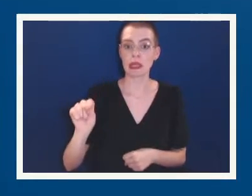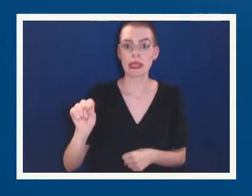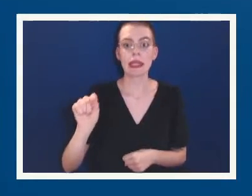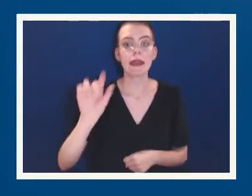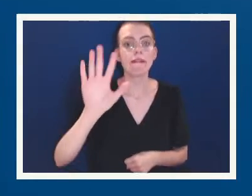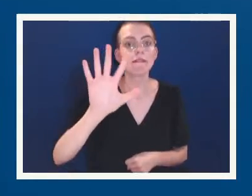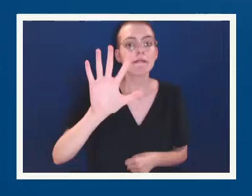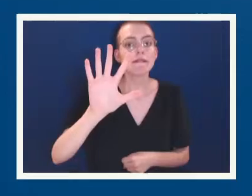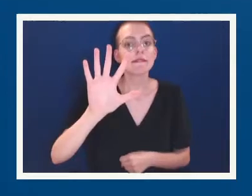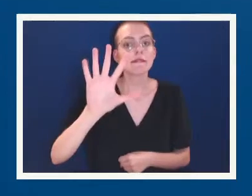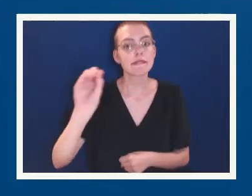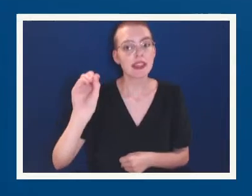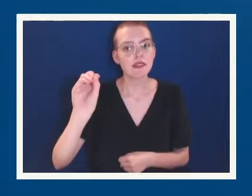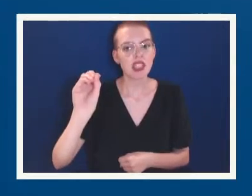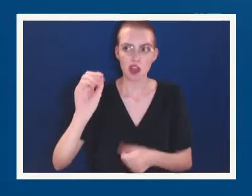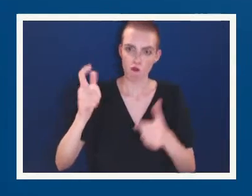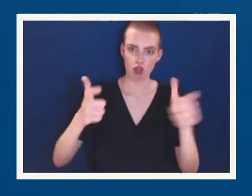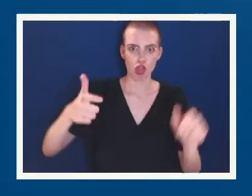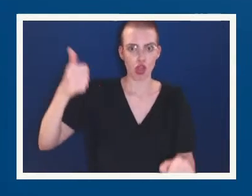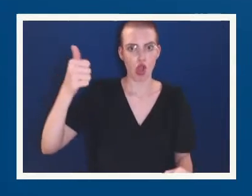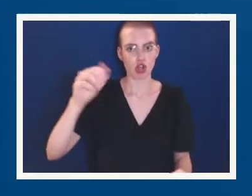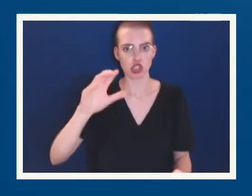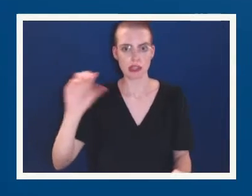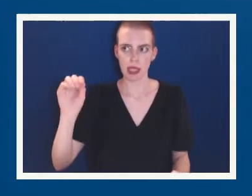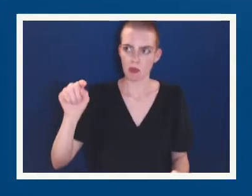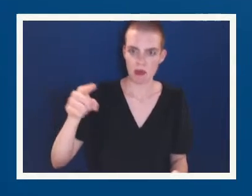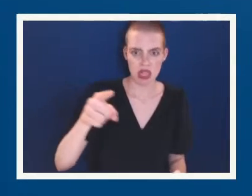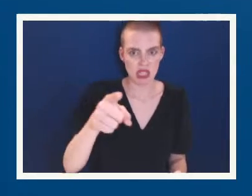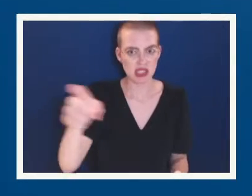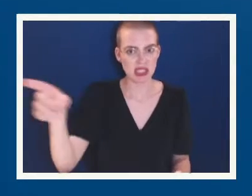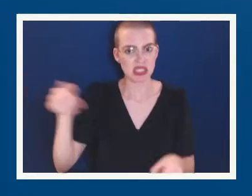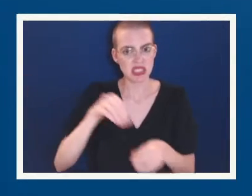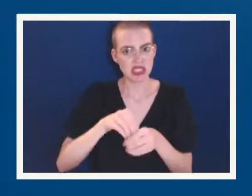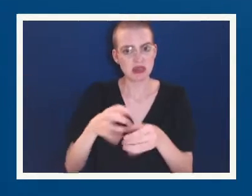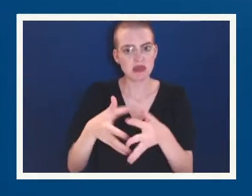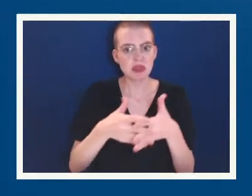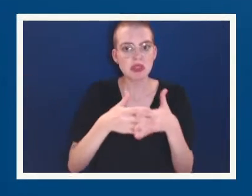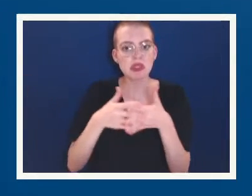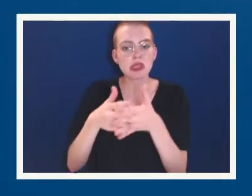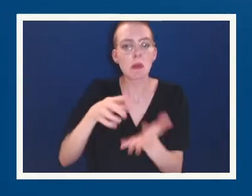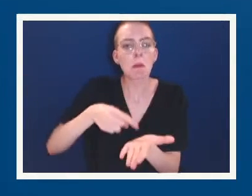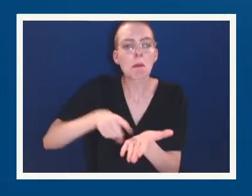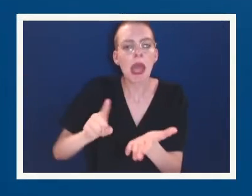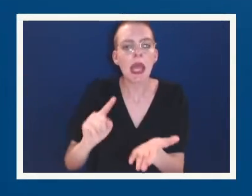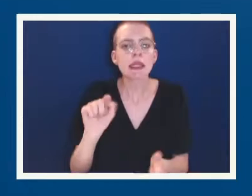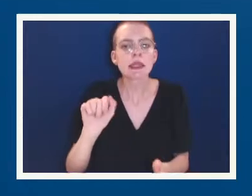billion, and they paid not one single penny in federal tax, not one.